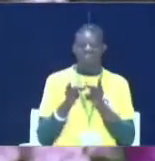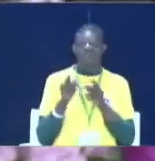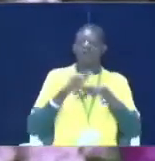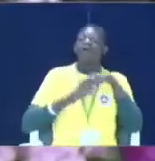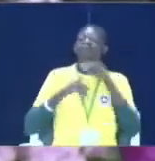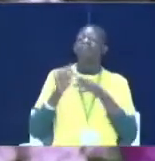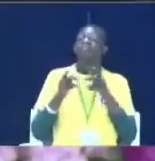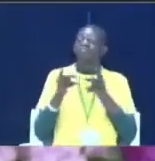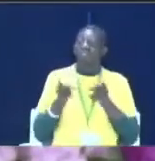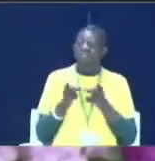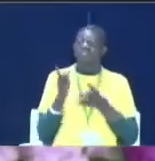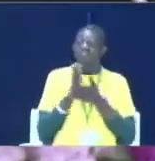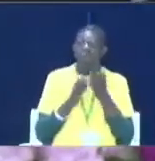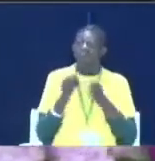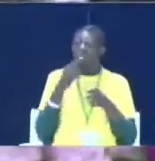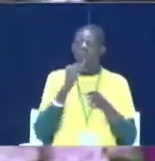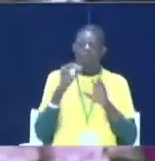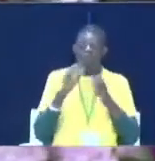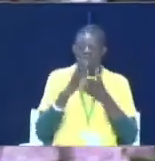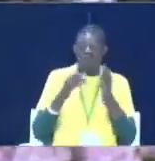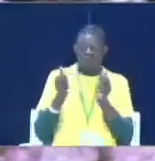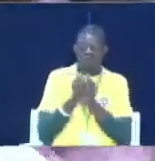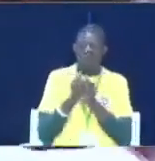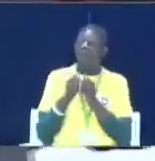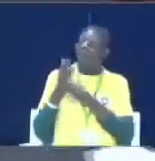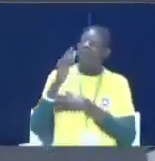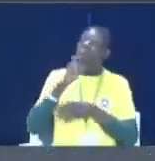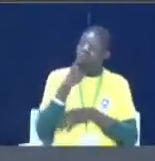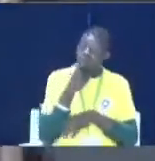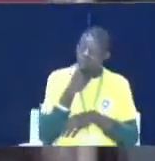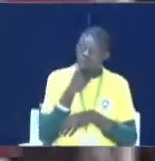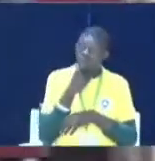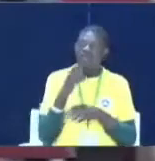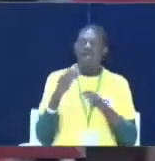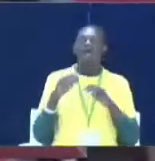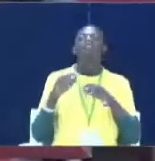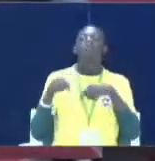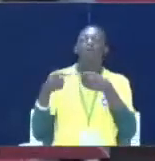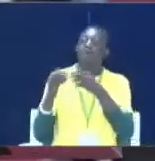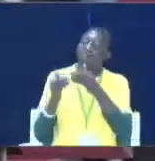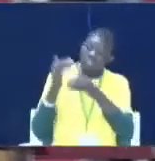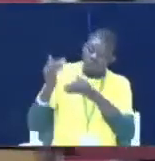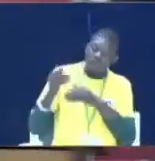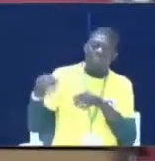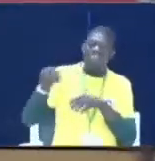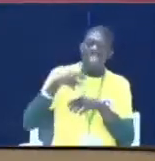Men who will do something serious with God and for God are men who will go beyond their comfort zone.